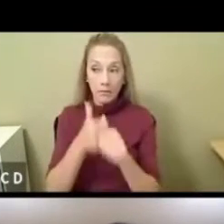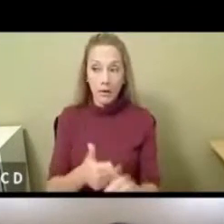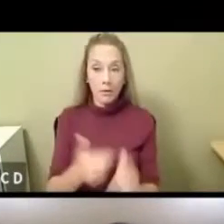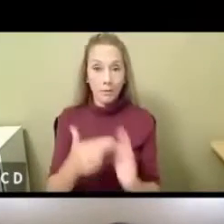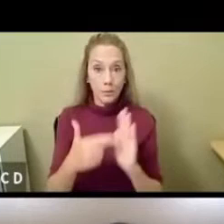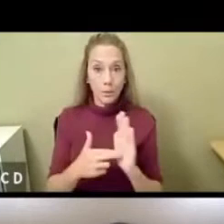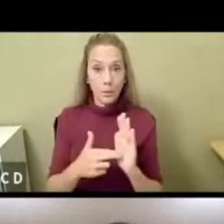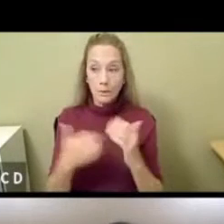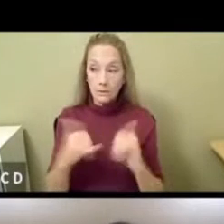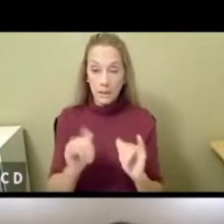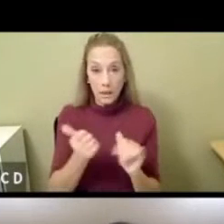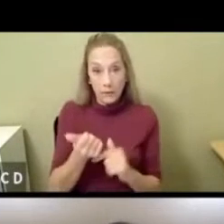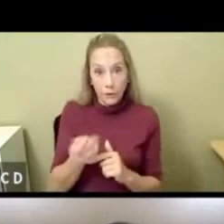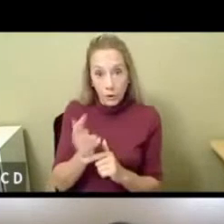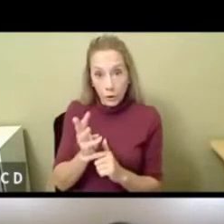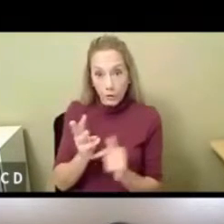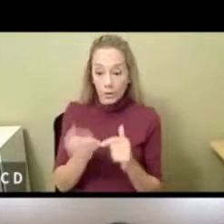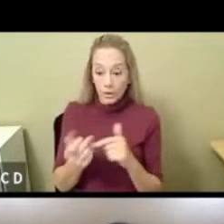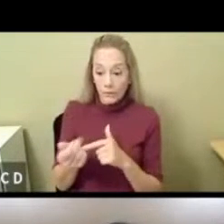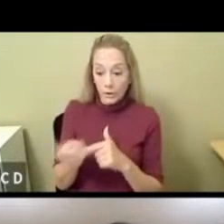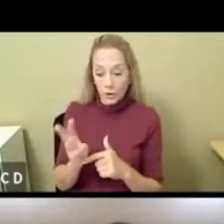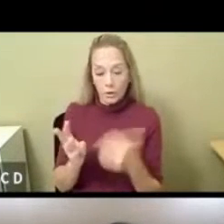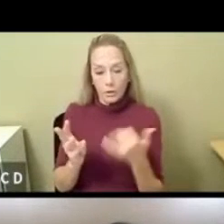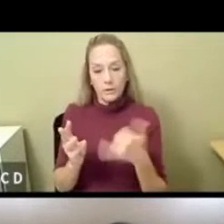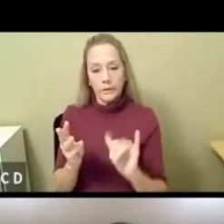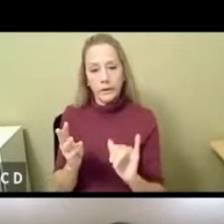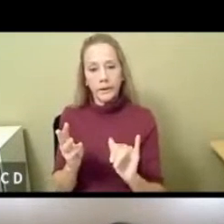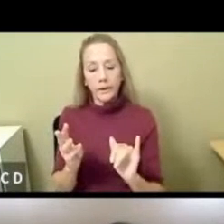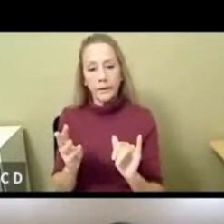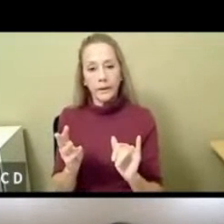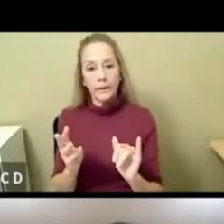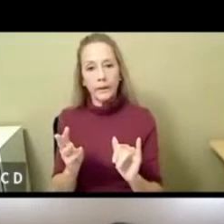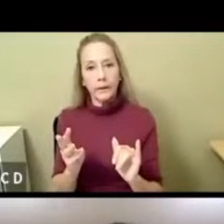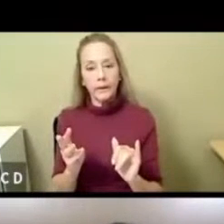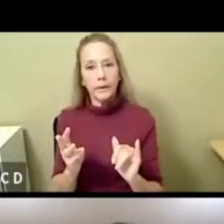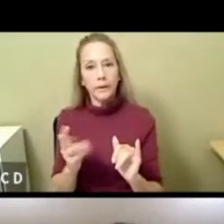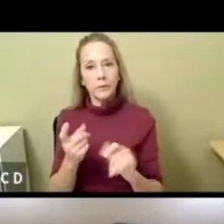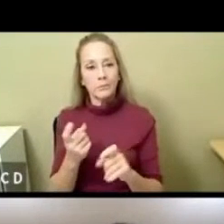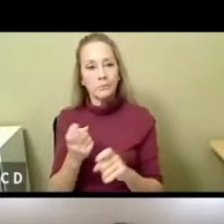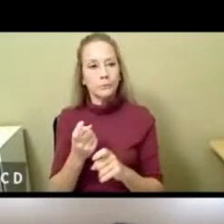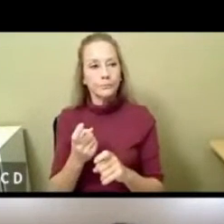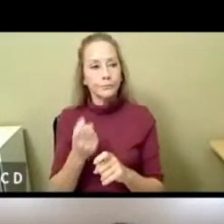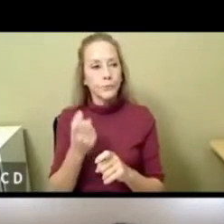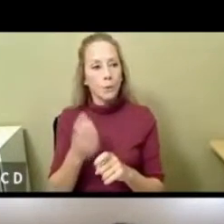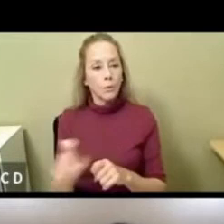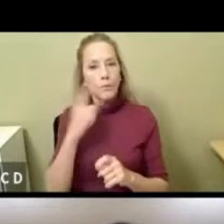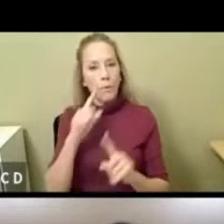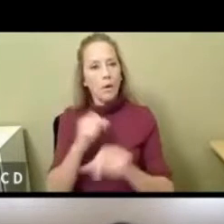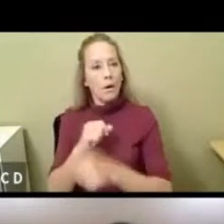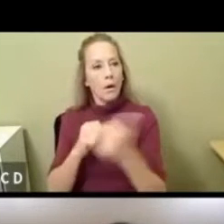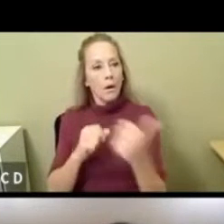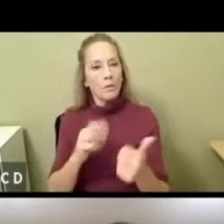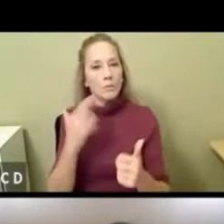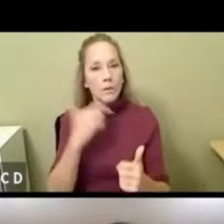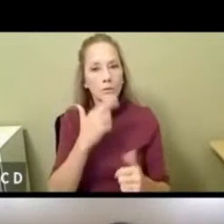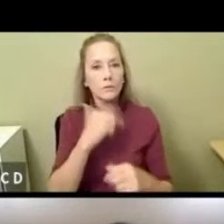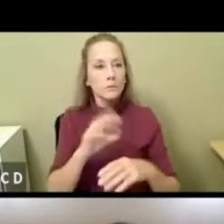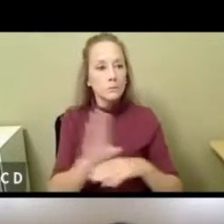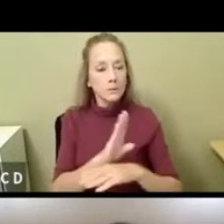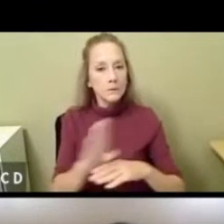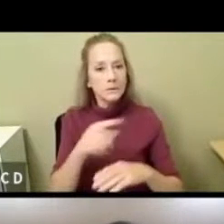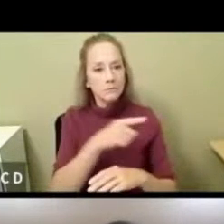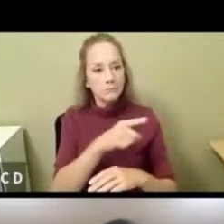a few, those few do undermine all the other businesses who are really doing their very best to